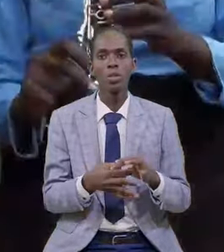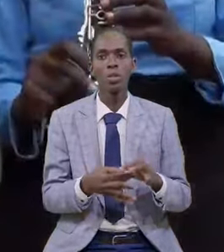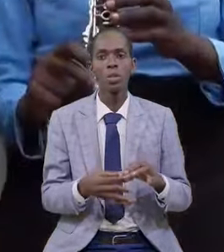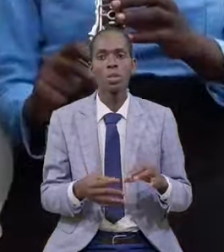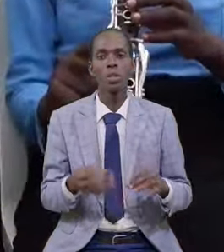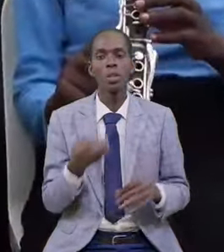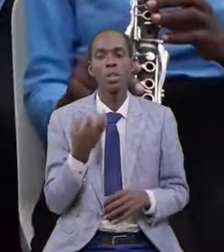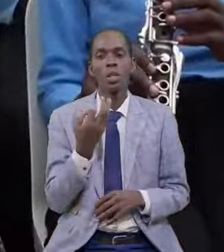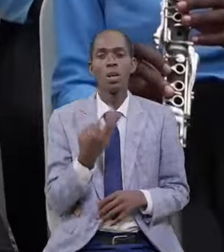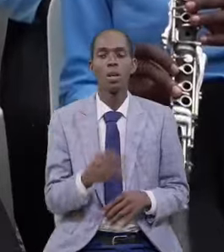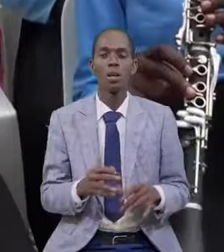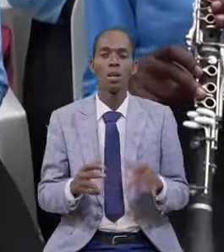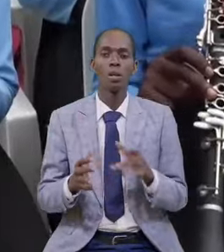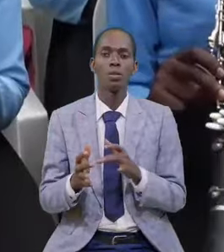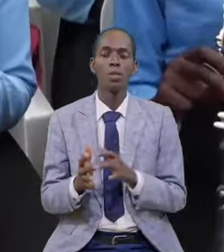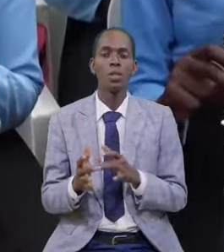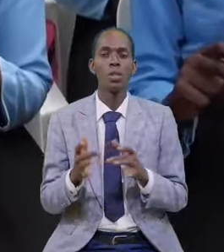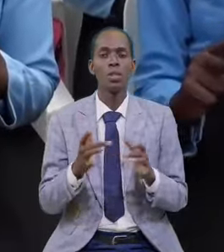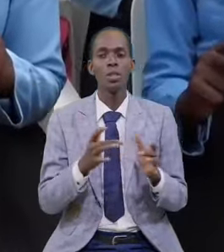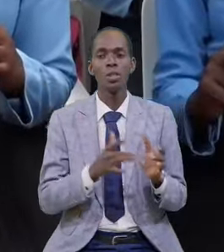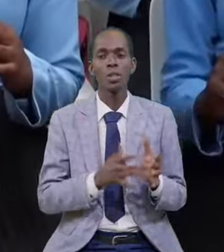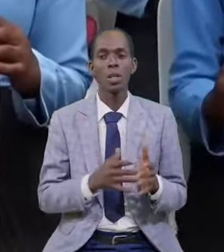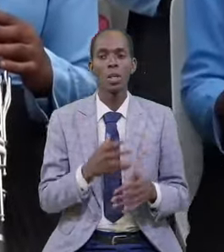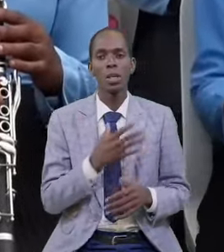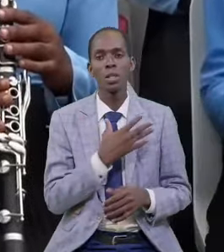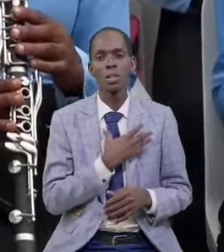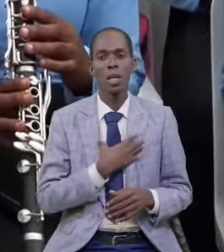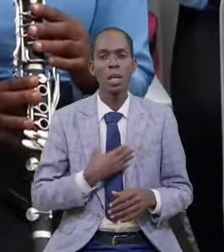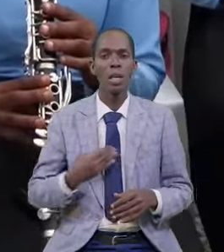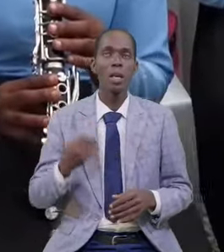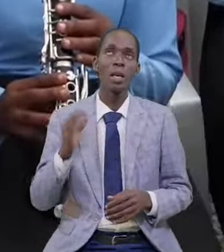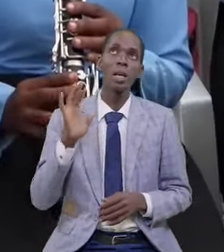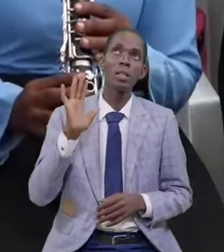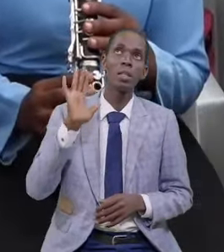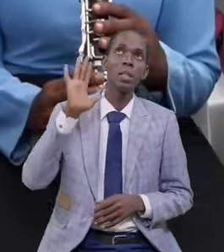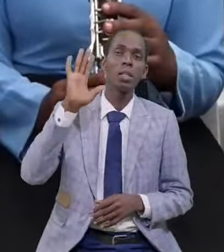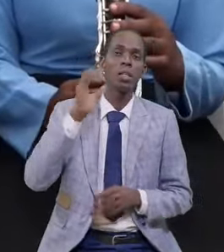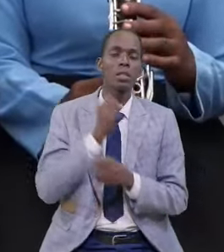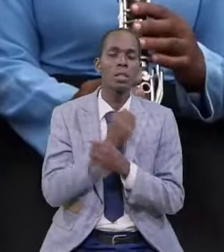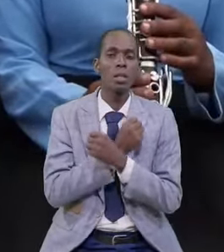Glory of Jesus and